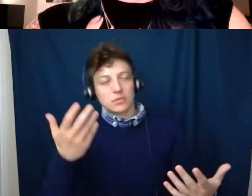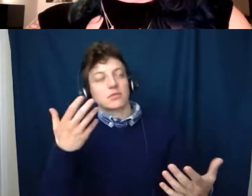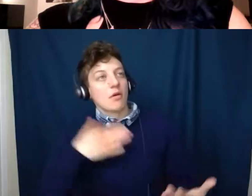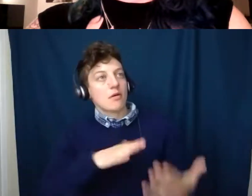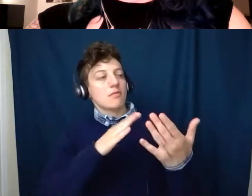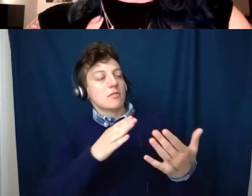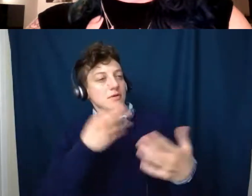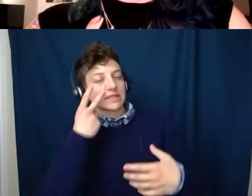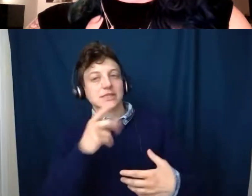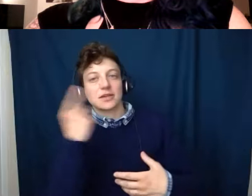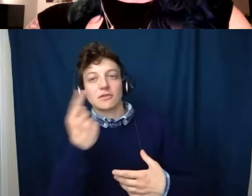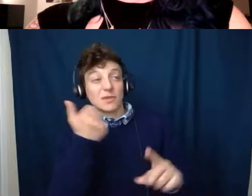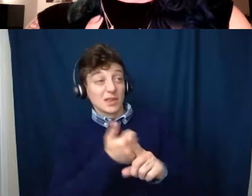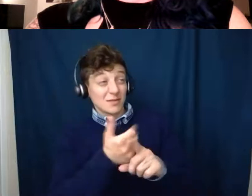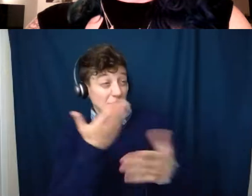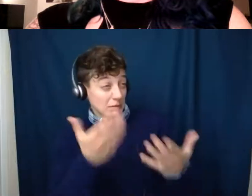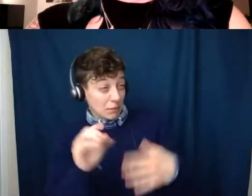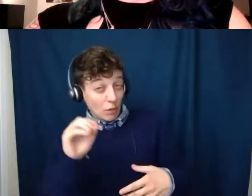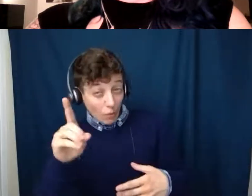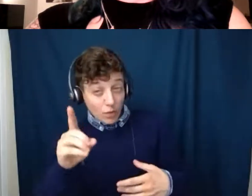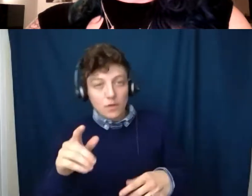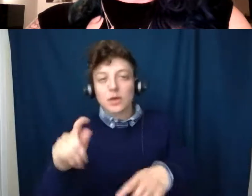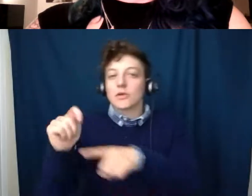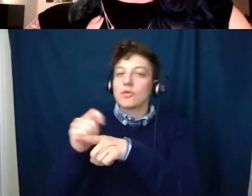see in the training video that you'll watch how you would identify that,